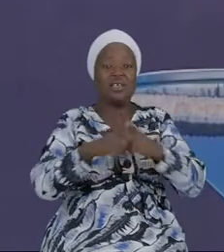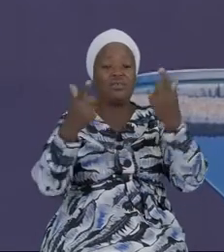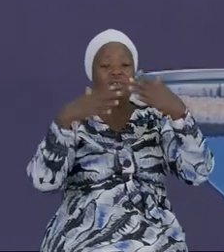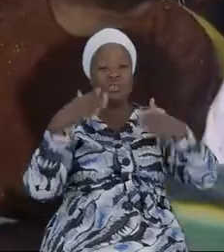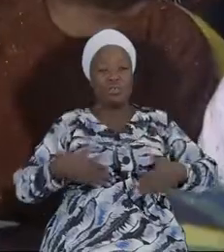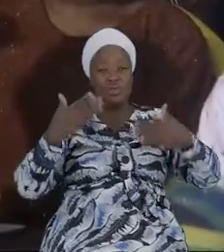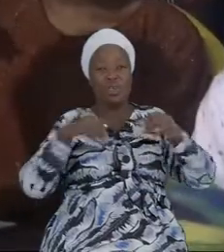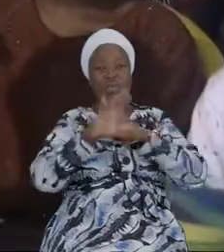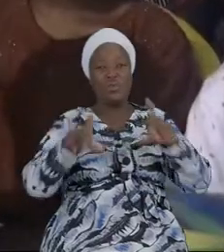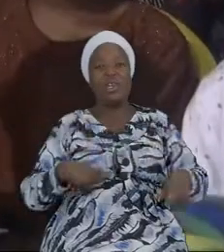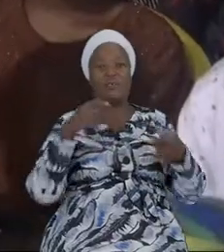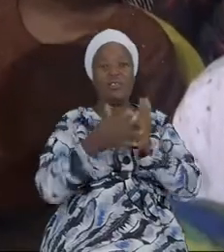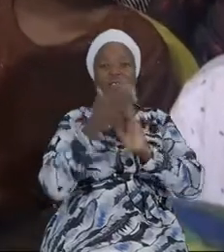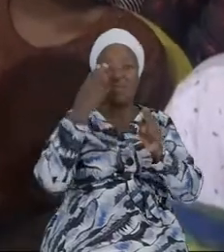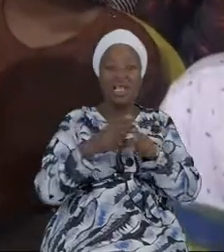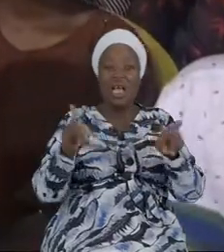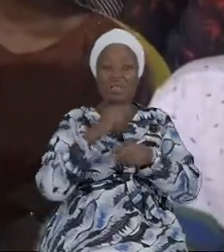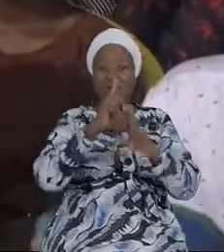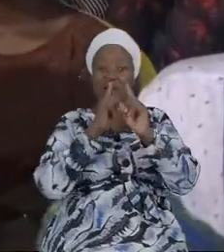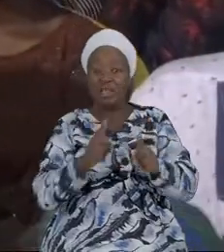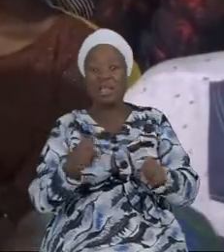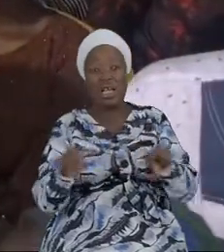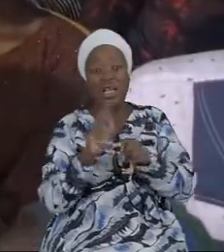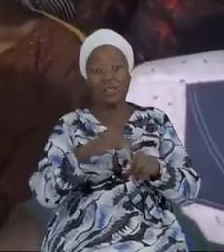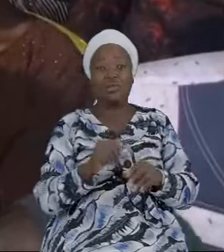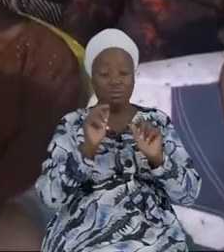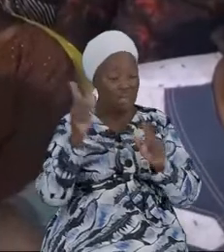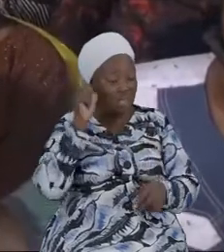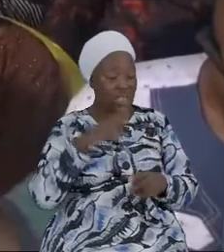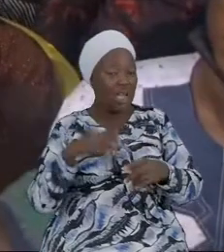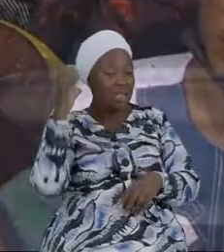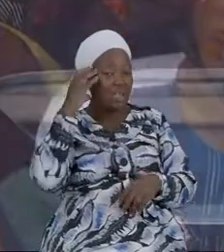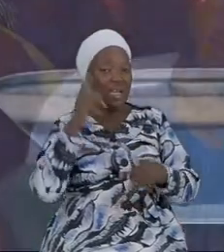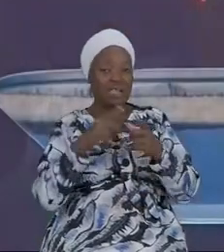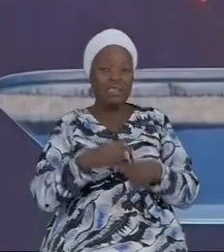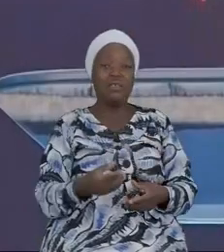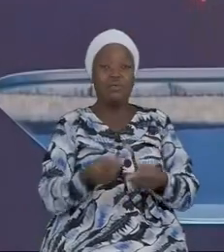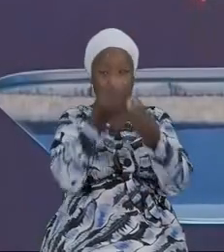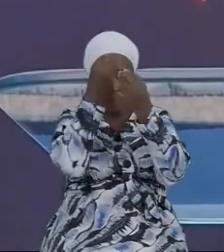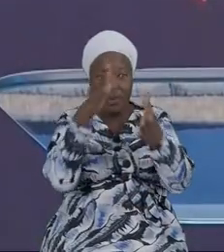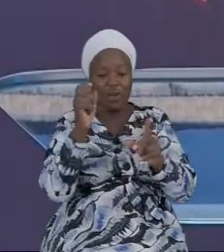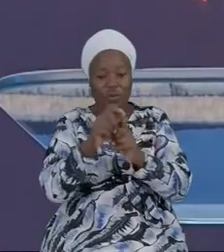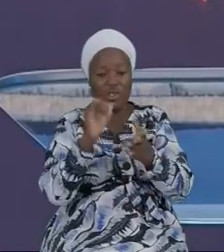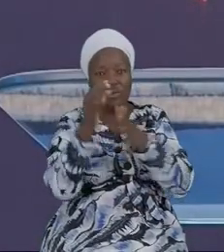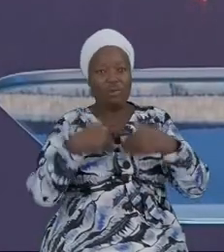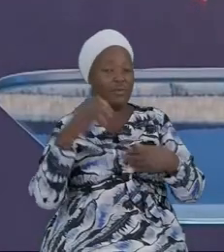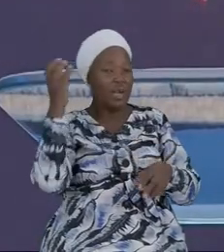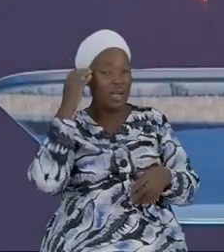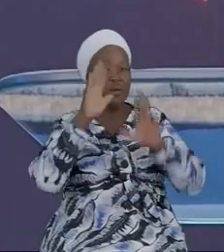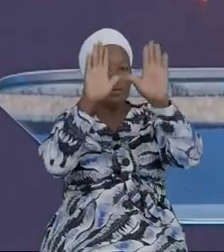joy in your life. As you respond, as you give heed to the words you have heard,